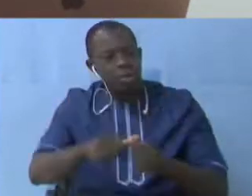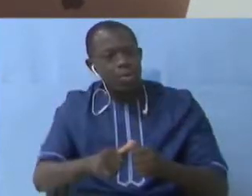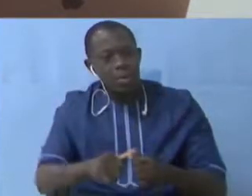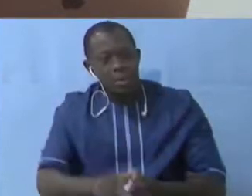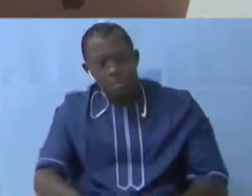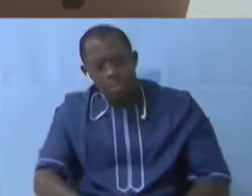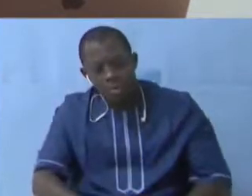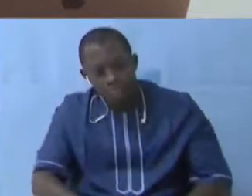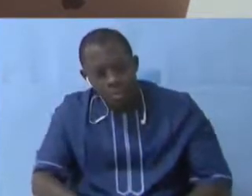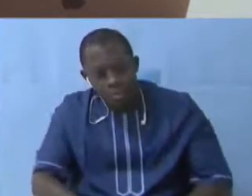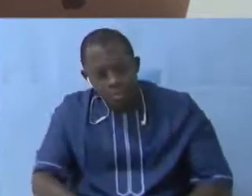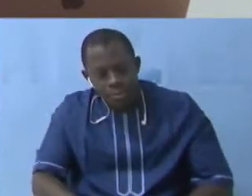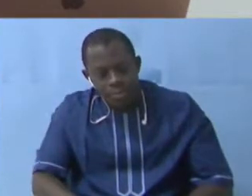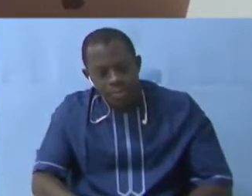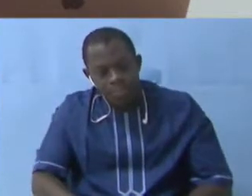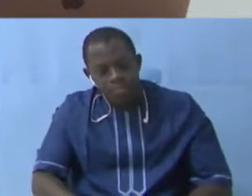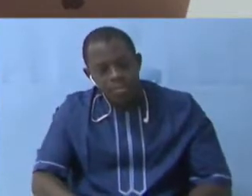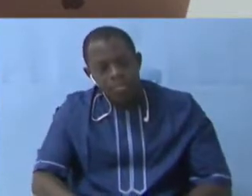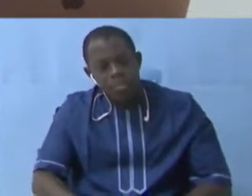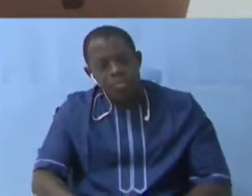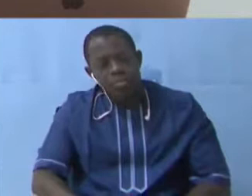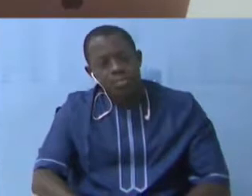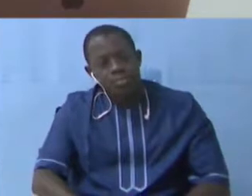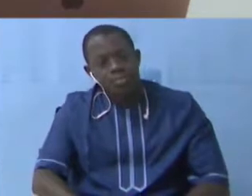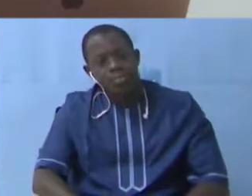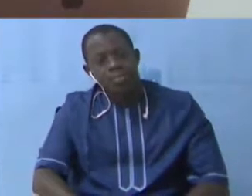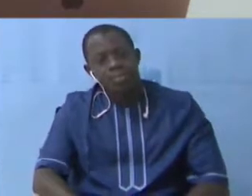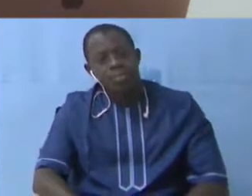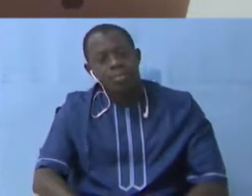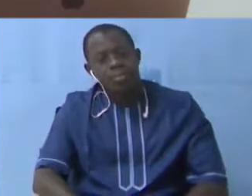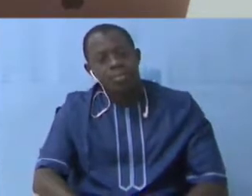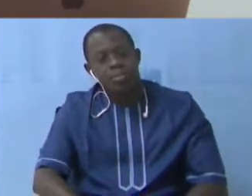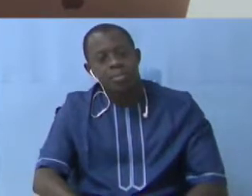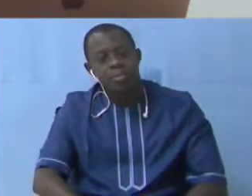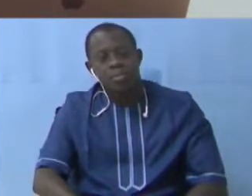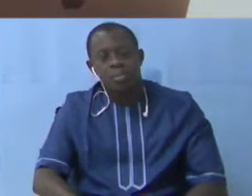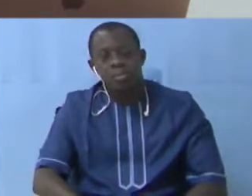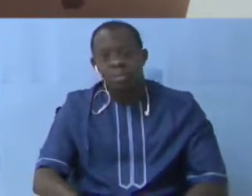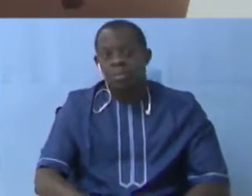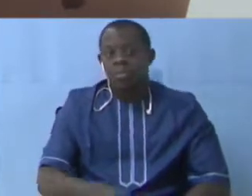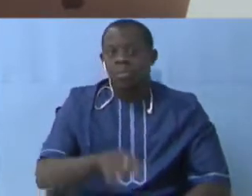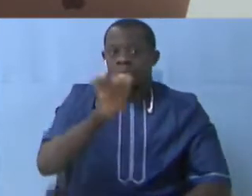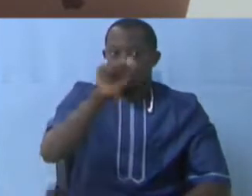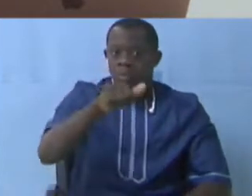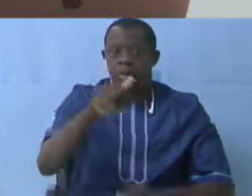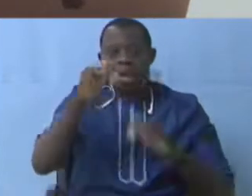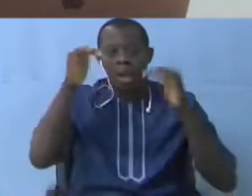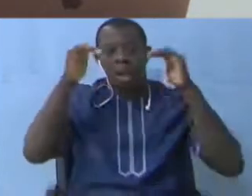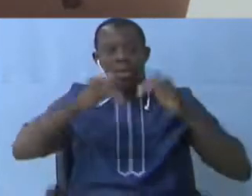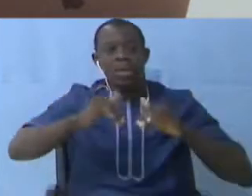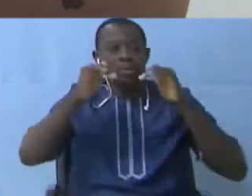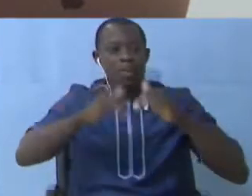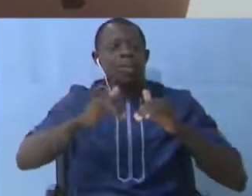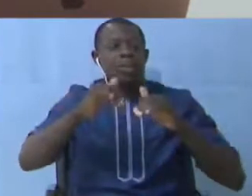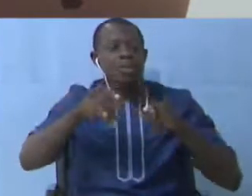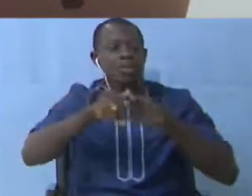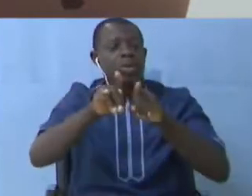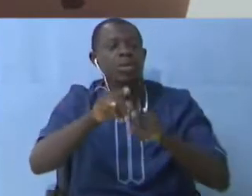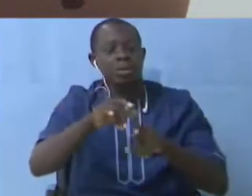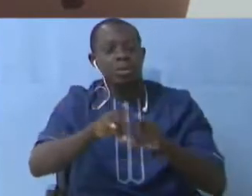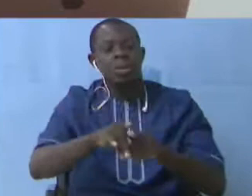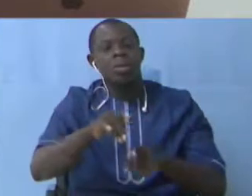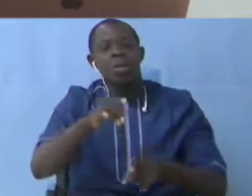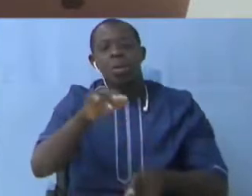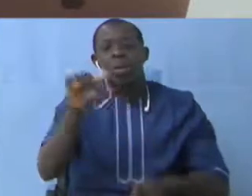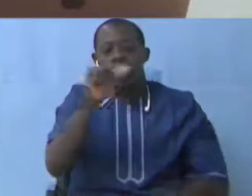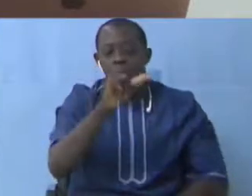leen. With your meeting with the then Honorable Lamine Jobate, did you get any outcome or explanation as to the